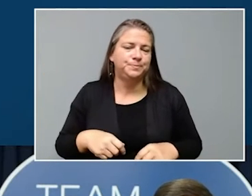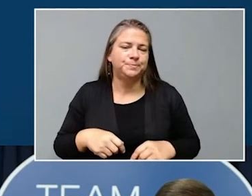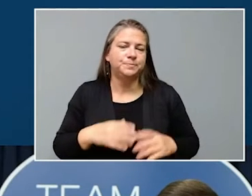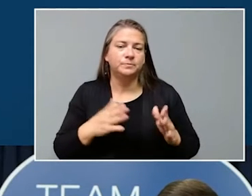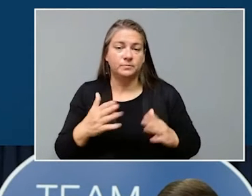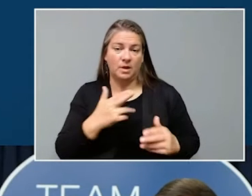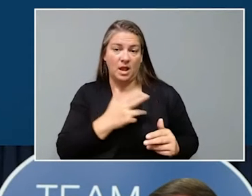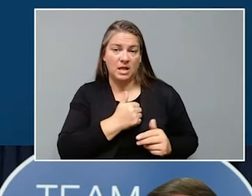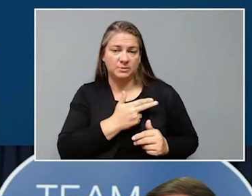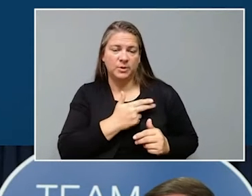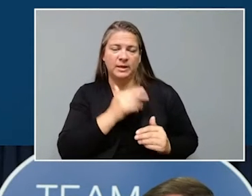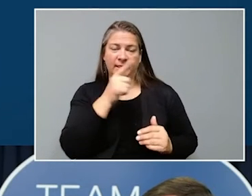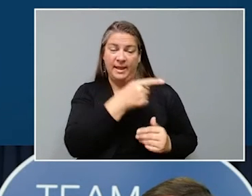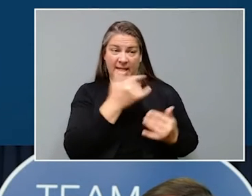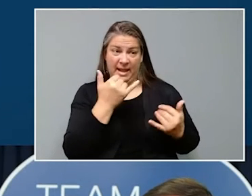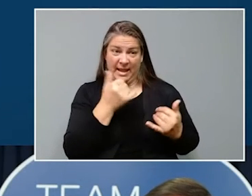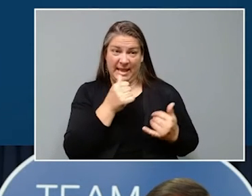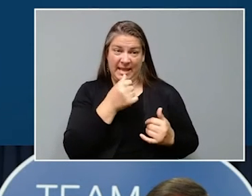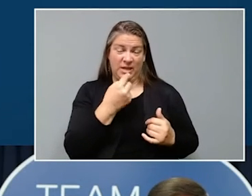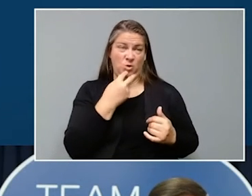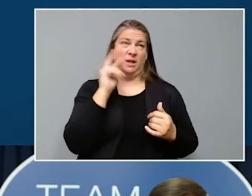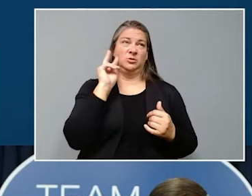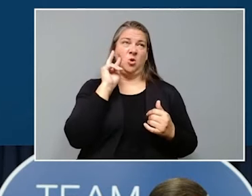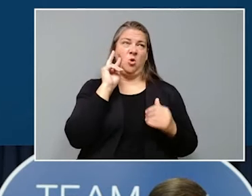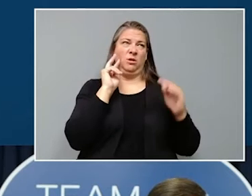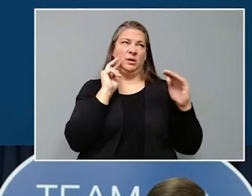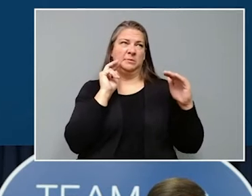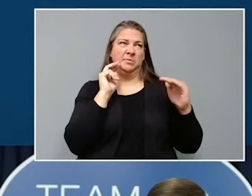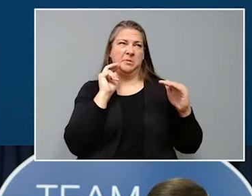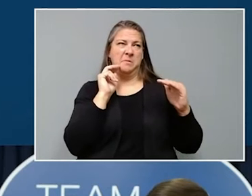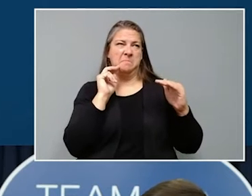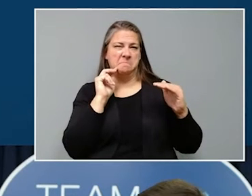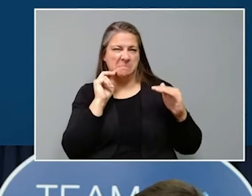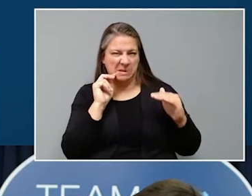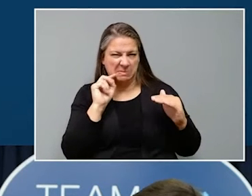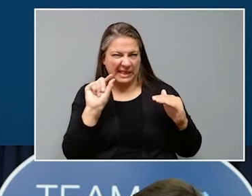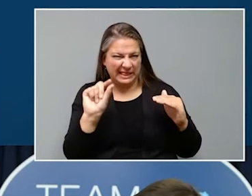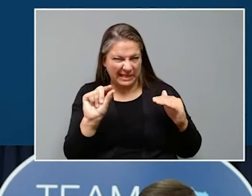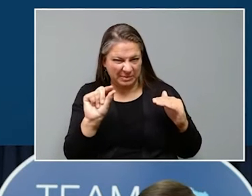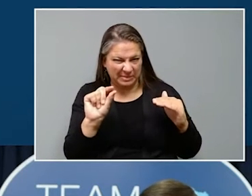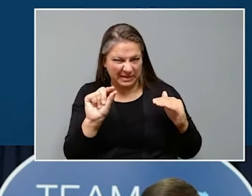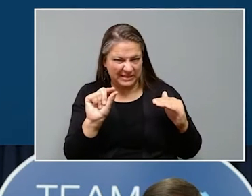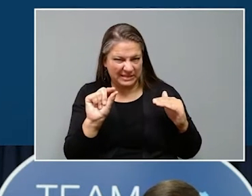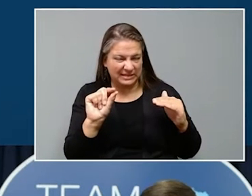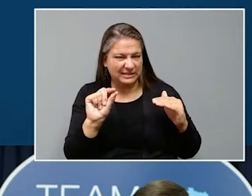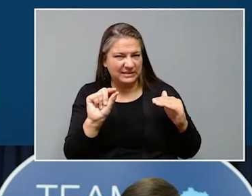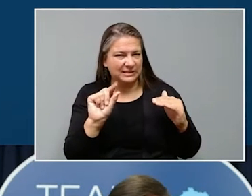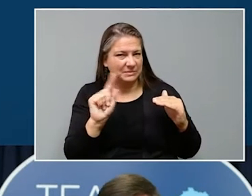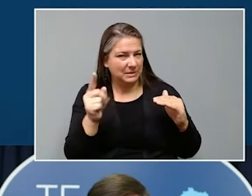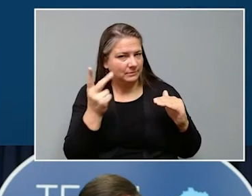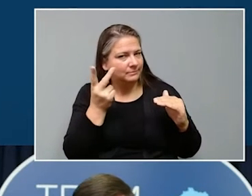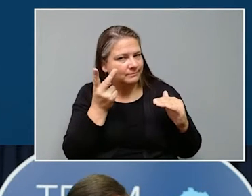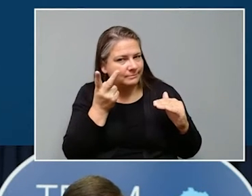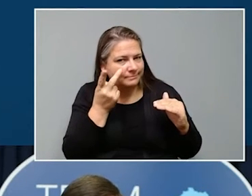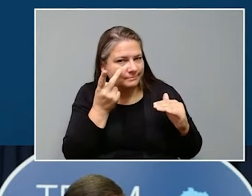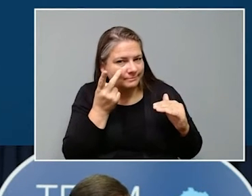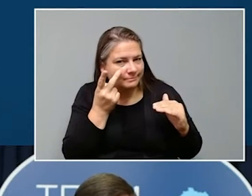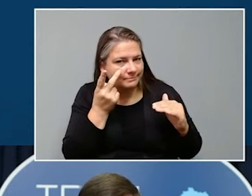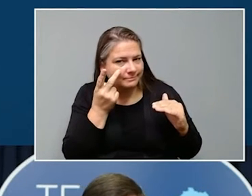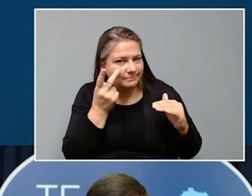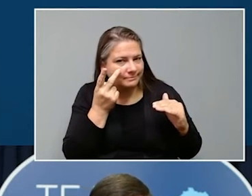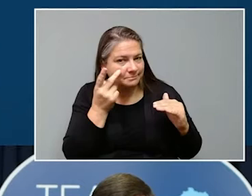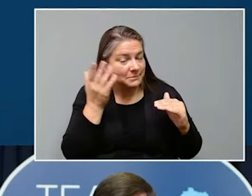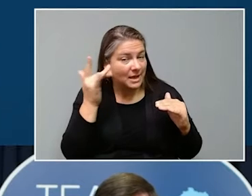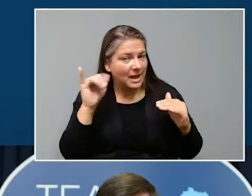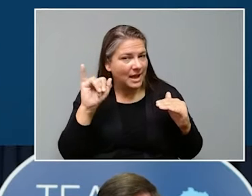We'll see. I mean, that was the first day in I think 44, 45 that that had happened. We'll see. But the ICU set a new record and we've set a